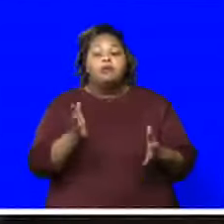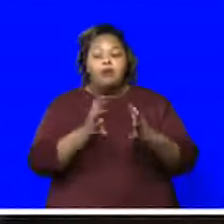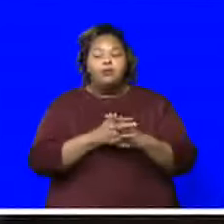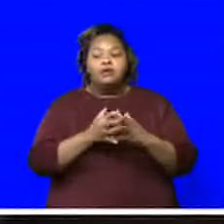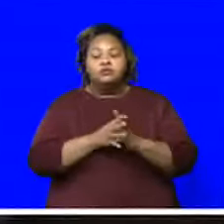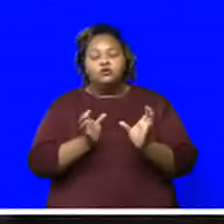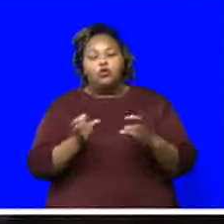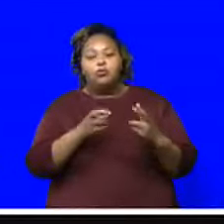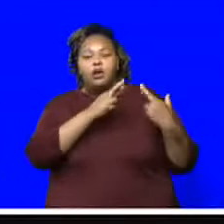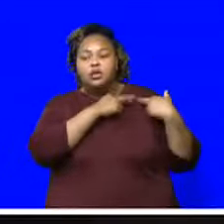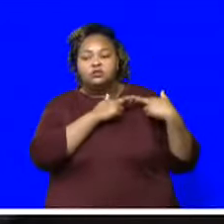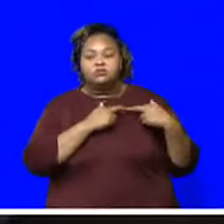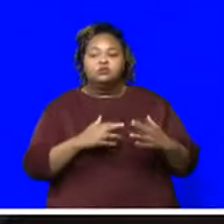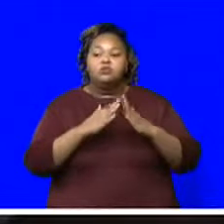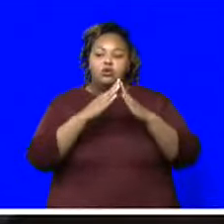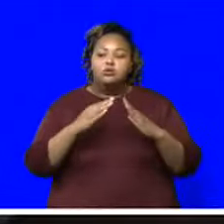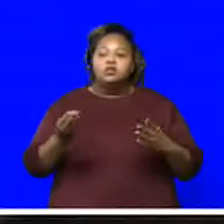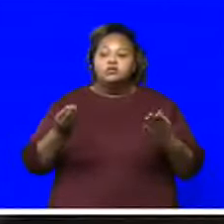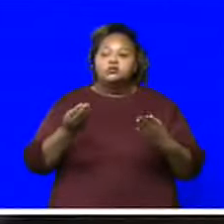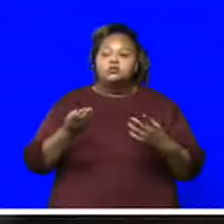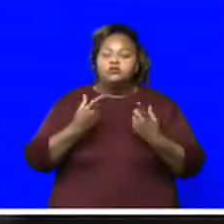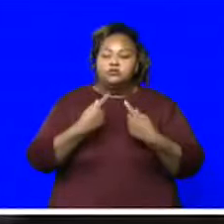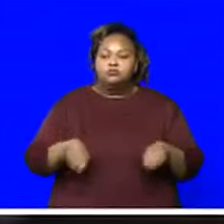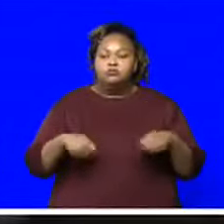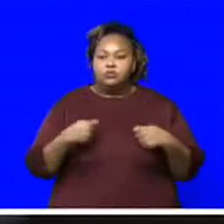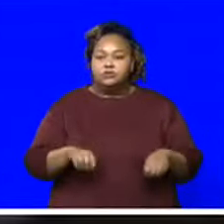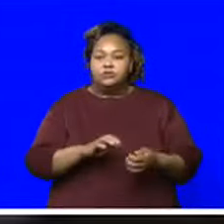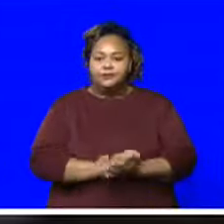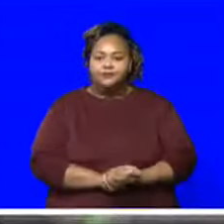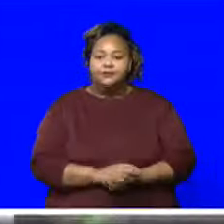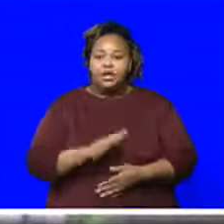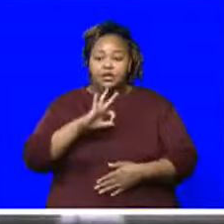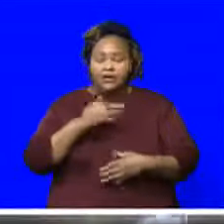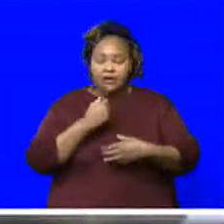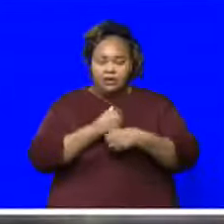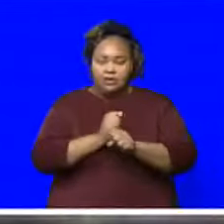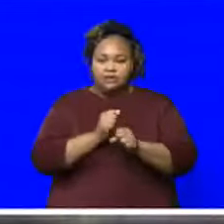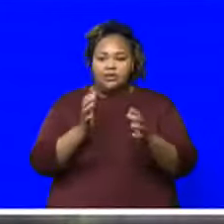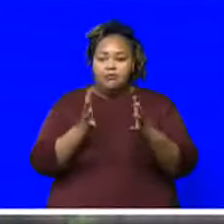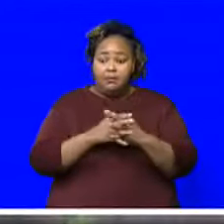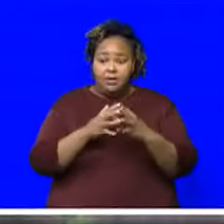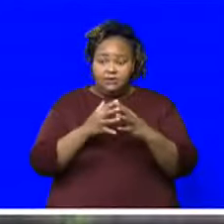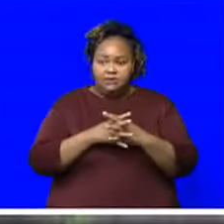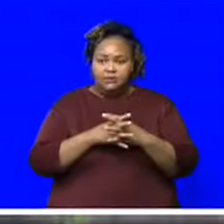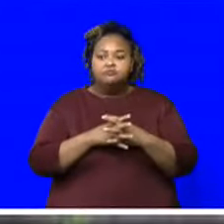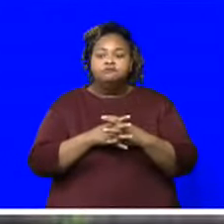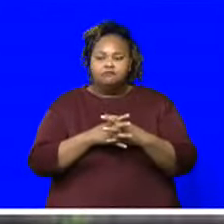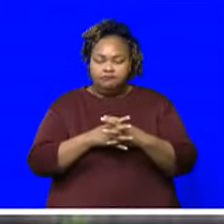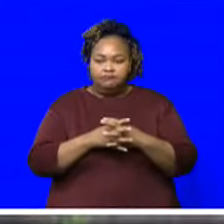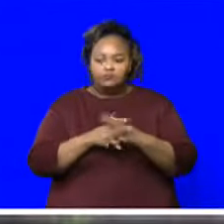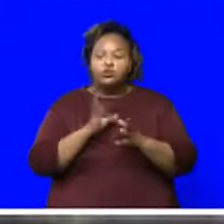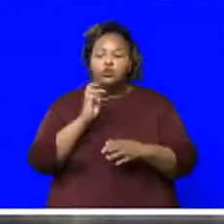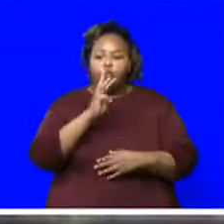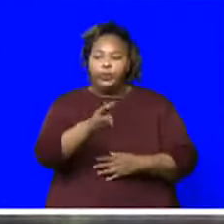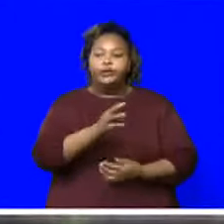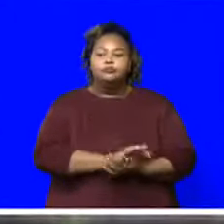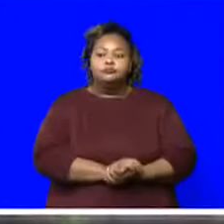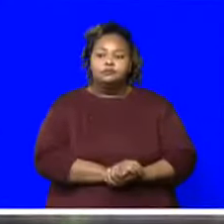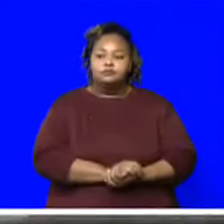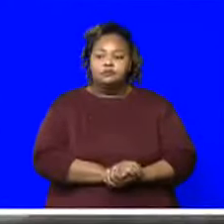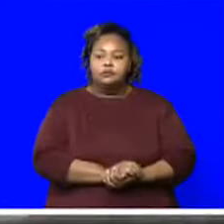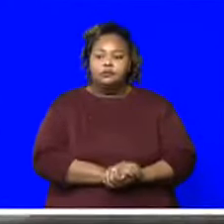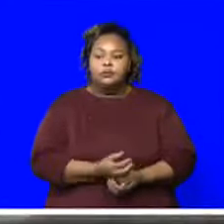Sports, Culture and Youth Affairs Senate Portfolio Committee workshop will last for 3 days. The Ministry's Senate Portfolio Committee members will be briefed about the